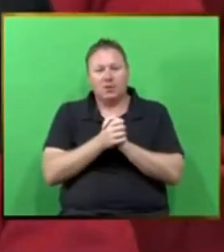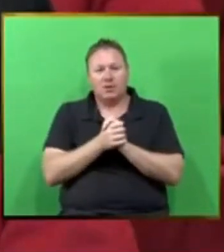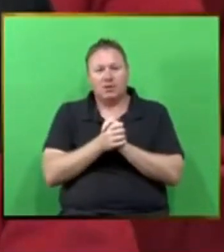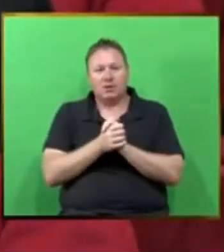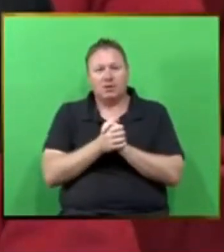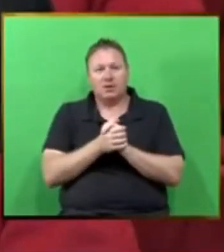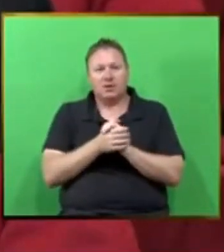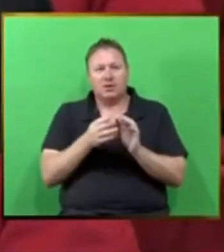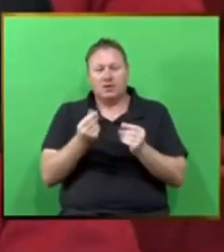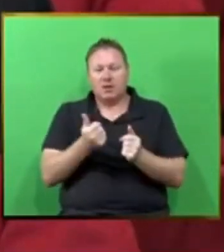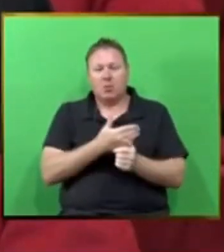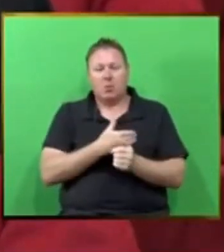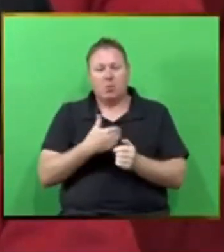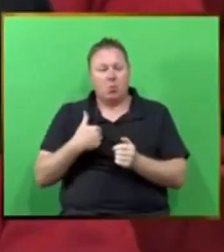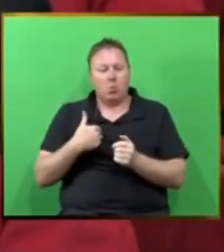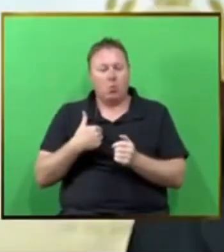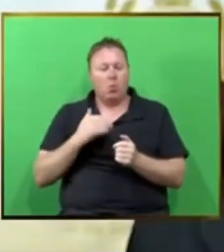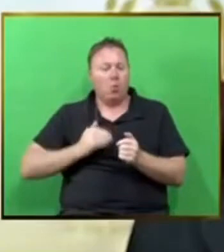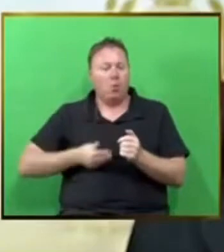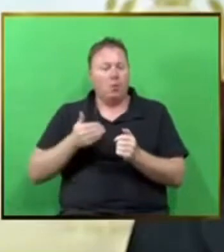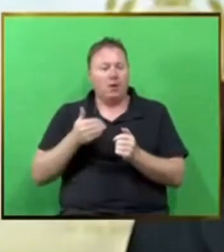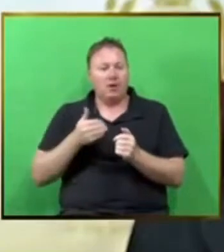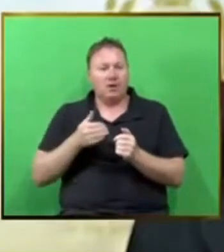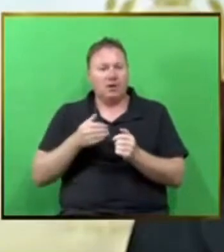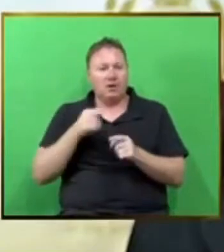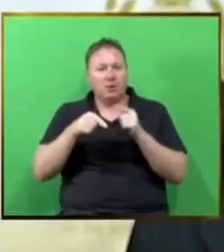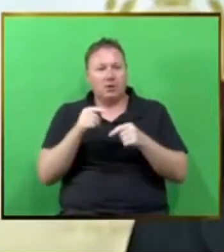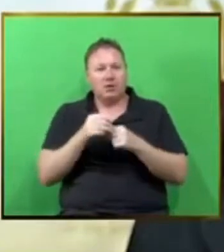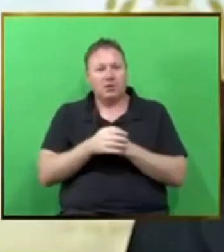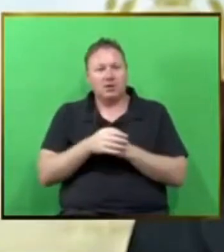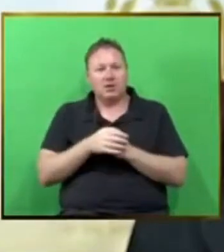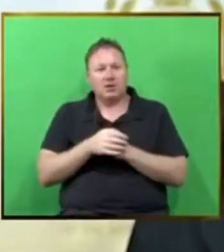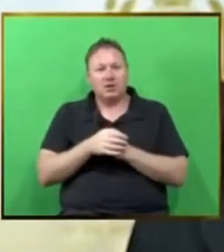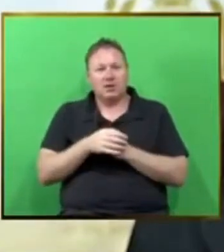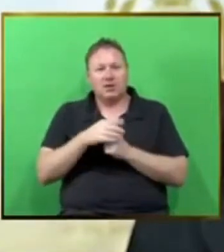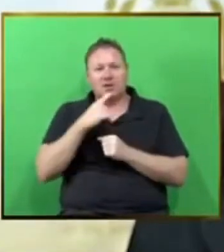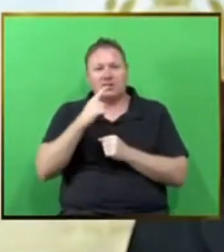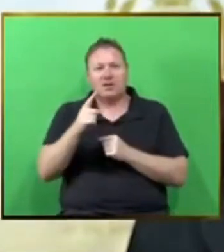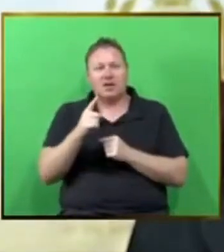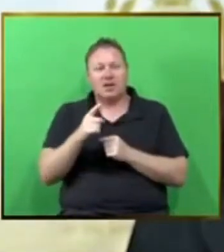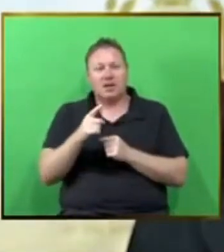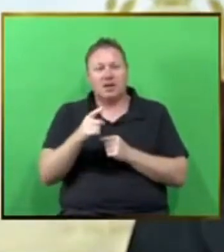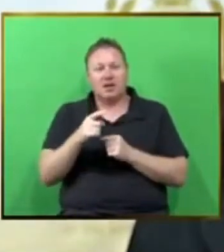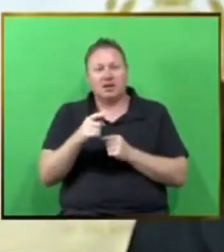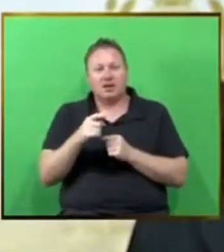walking stick. Uthi wena kakuhlukane nosinyusela nge-20 rand.